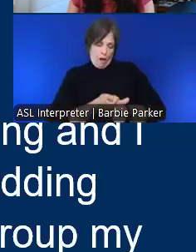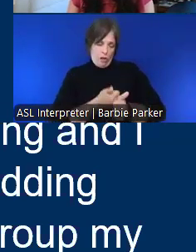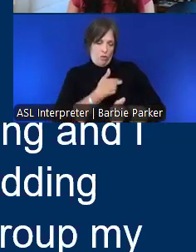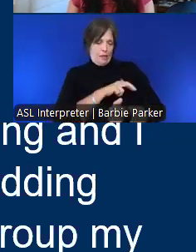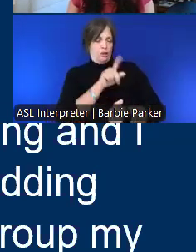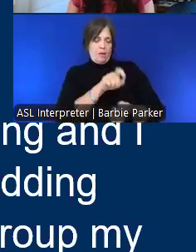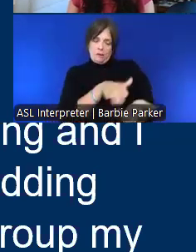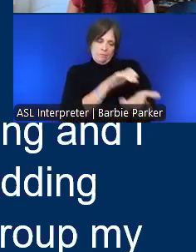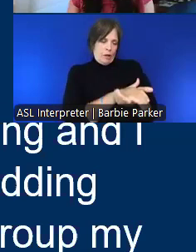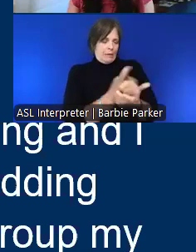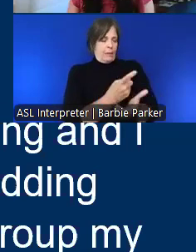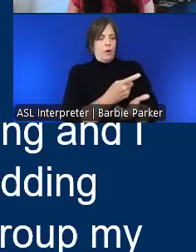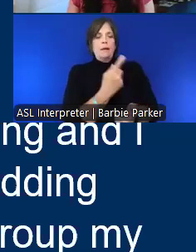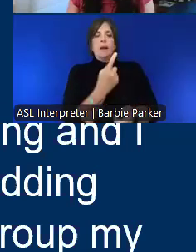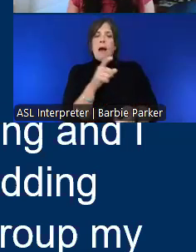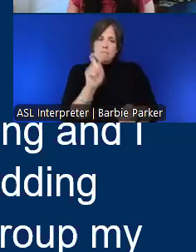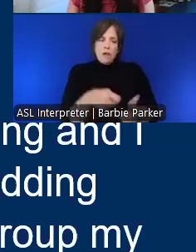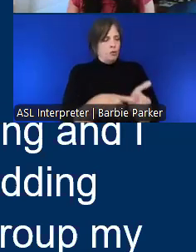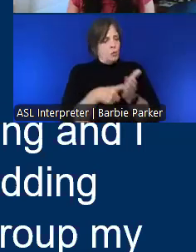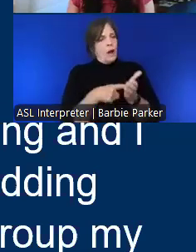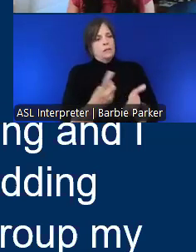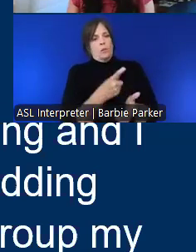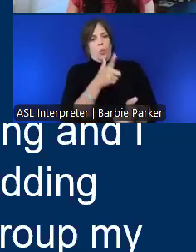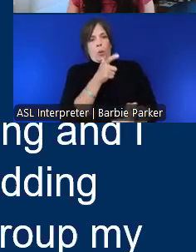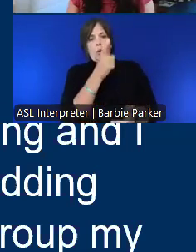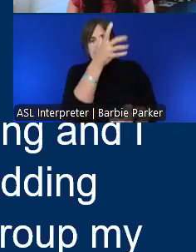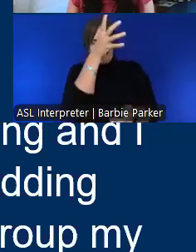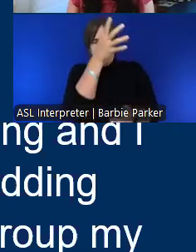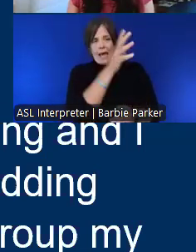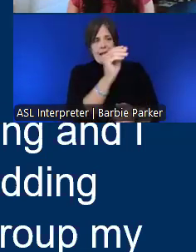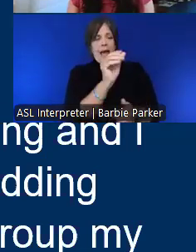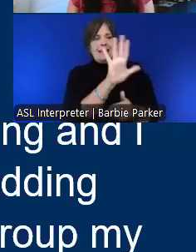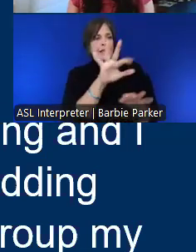to be somebody that my dad and the